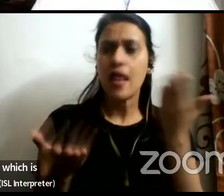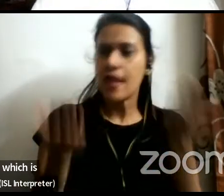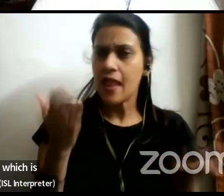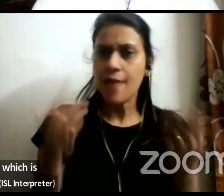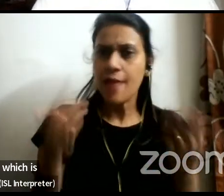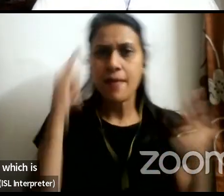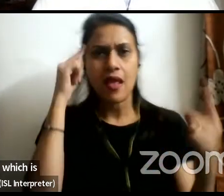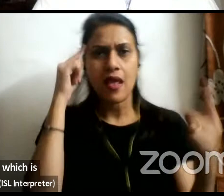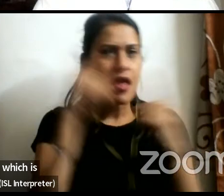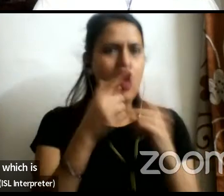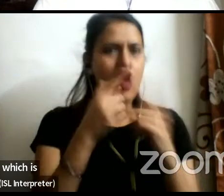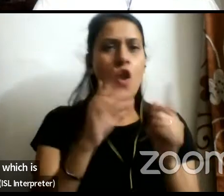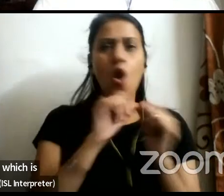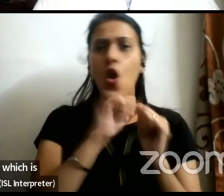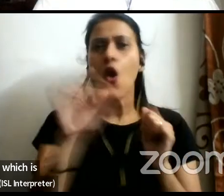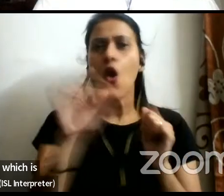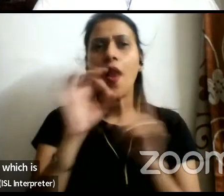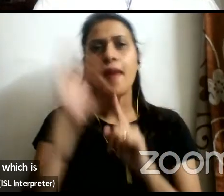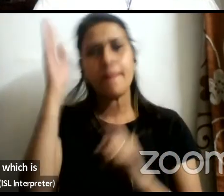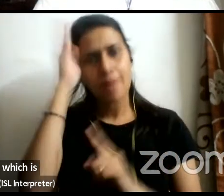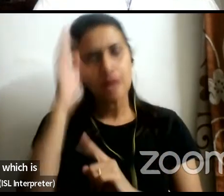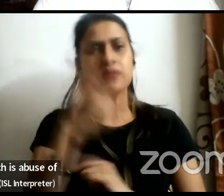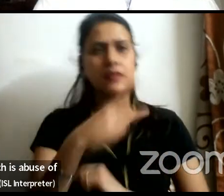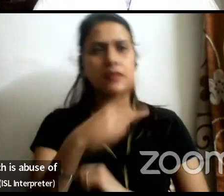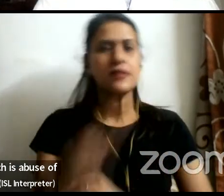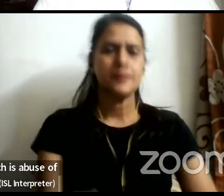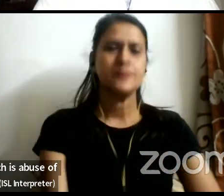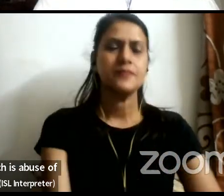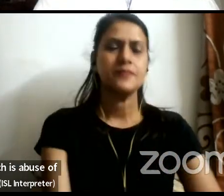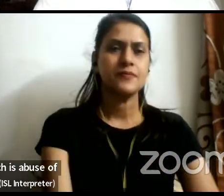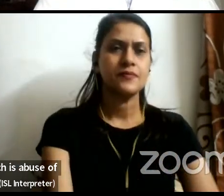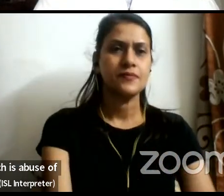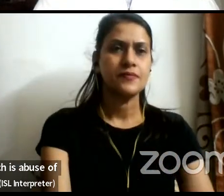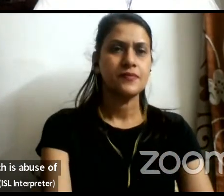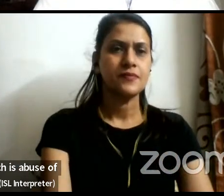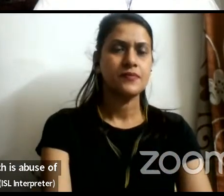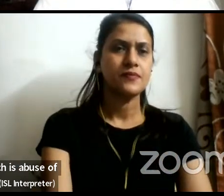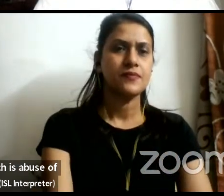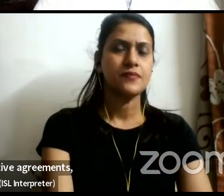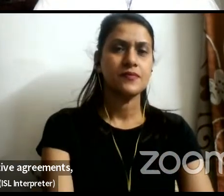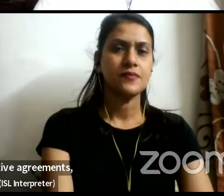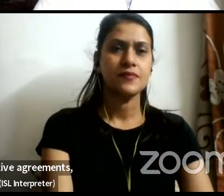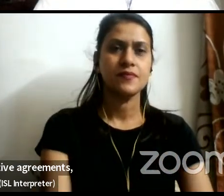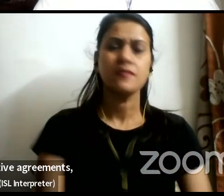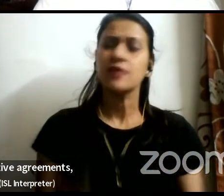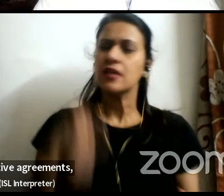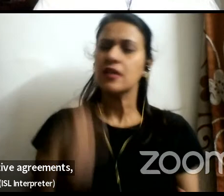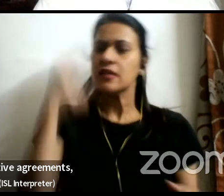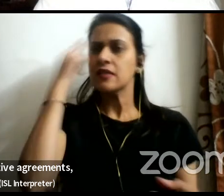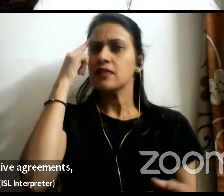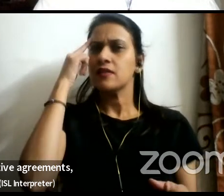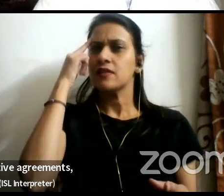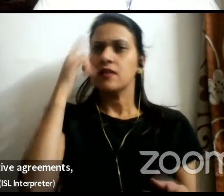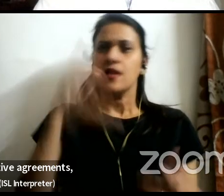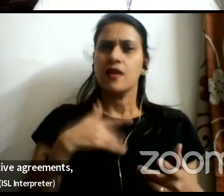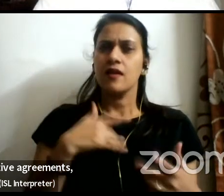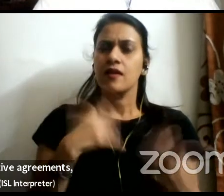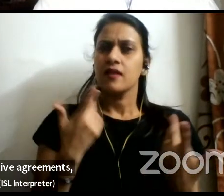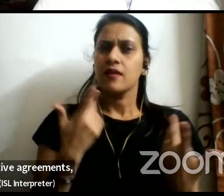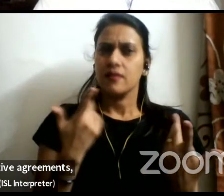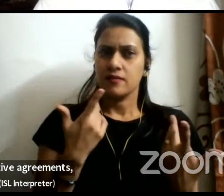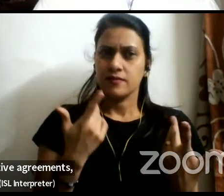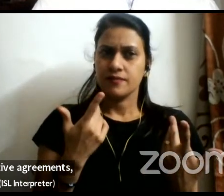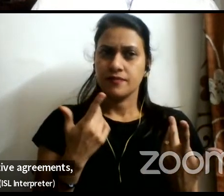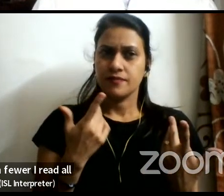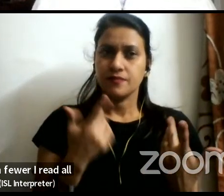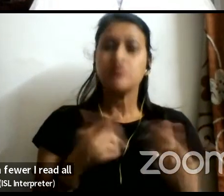and all the Pakistani cases, which were much fewer. I read all of them. What was striking is that they lacked economic analysis. So they were